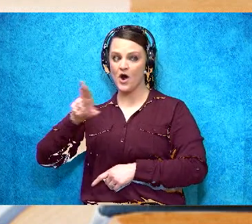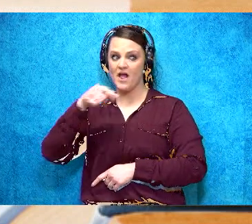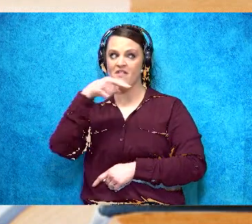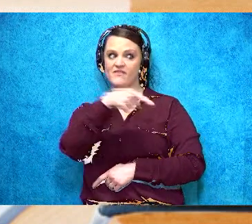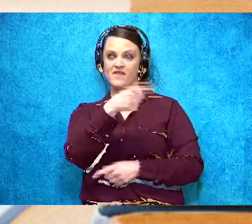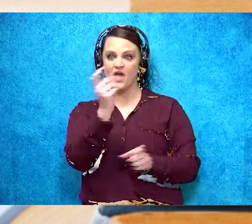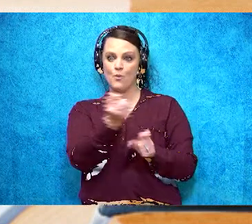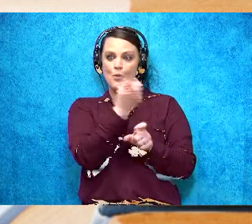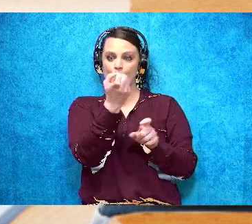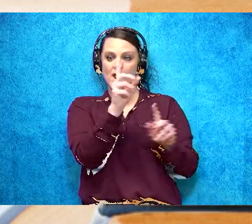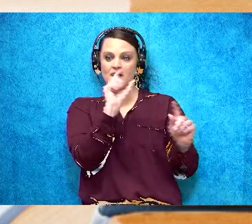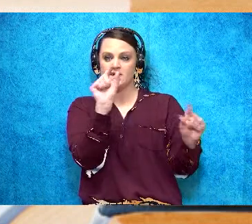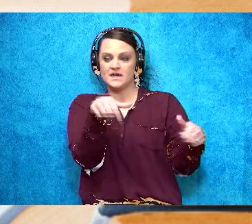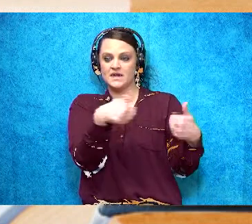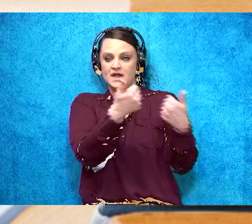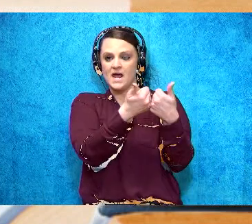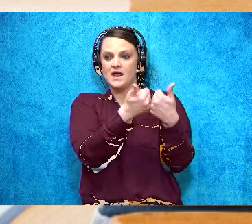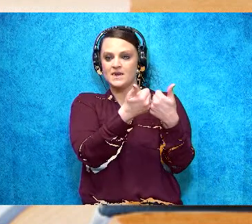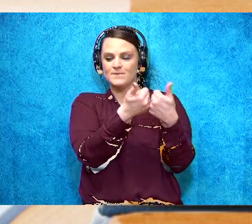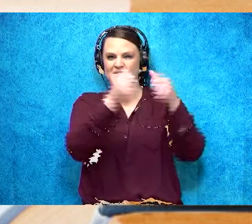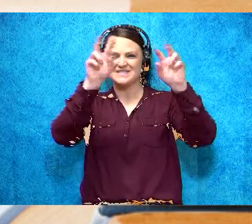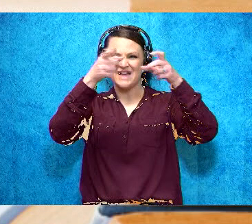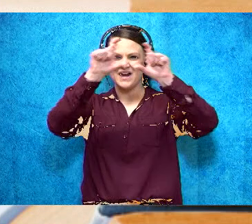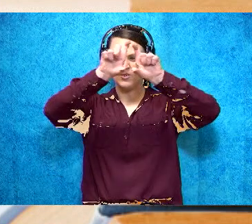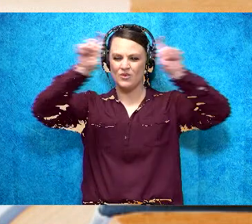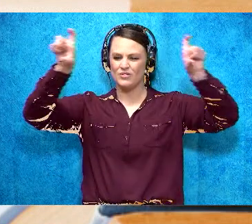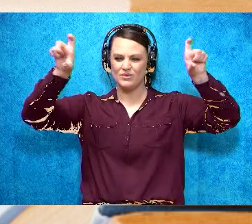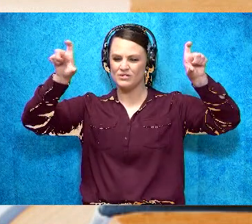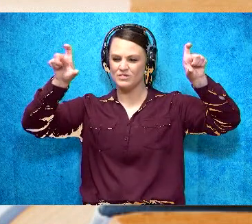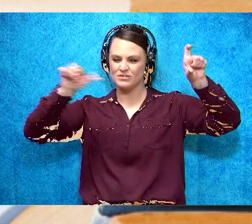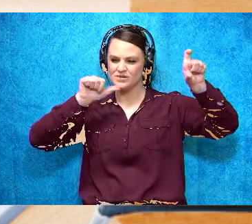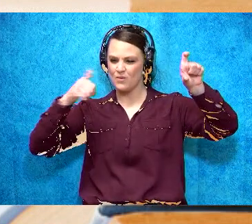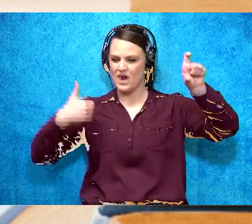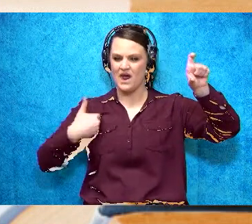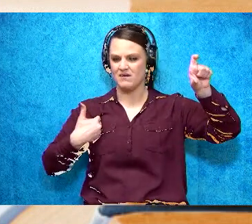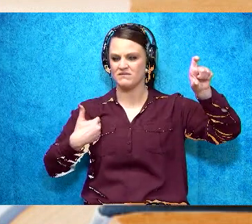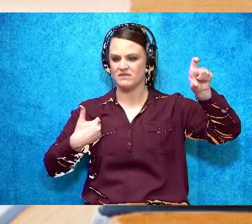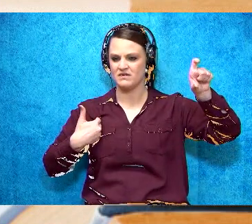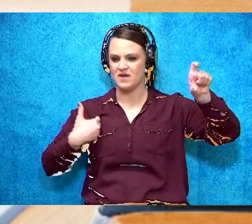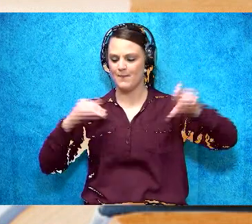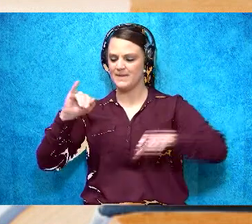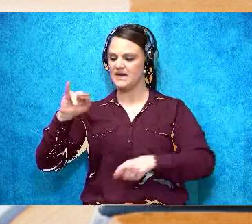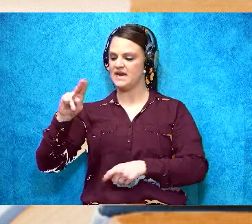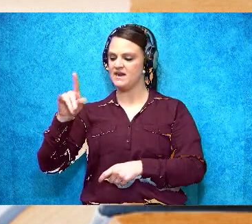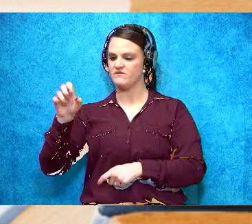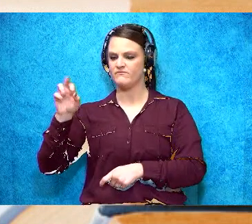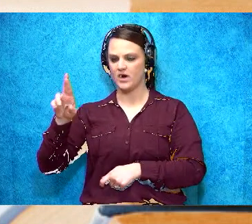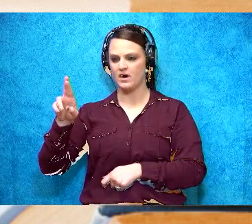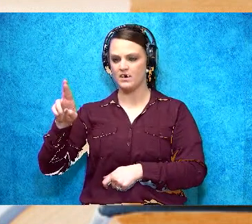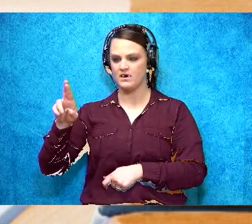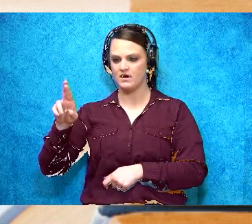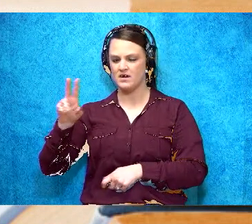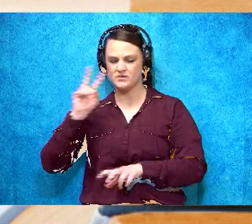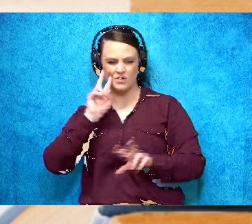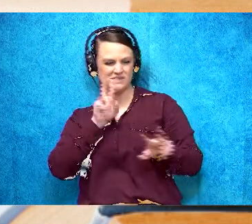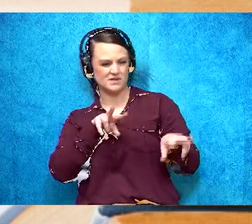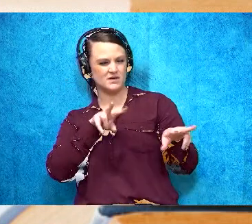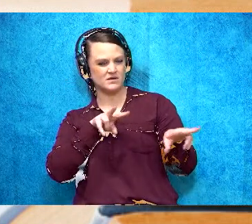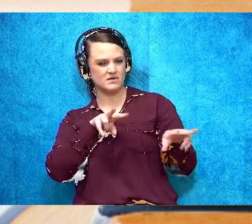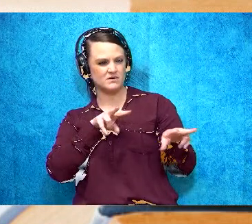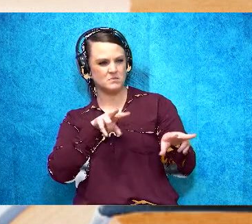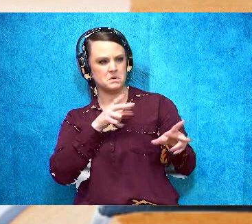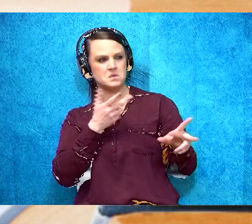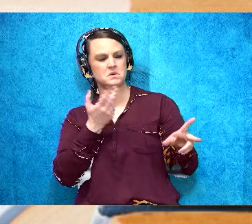doesn't tell me. There's no titles. There's nothing to tell me that. That's just what I'm inferring. What I see is not an inference. That is just what